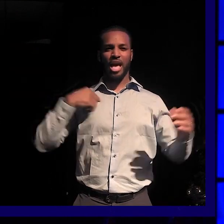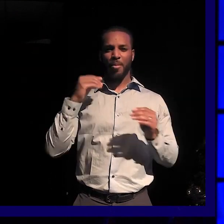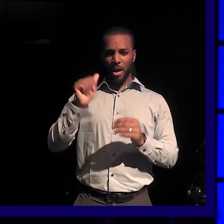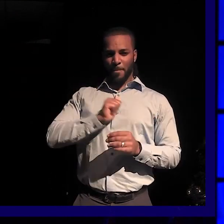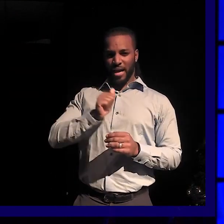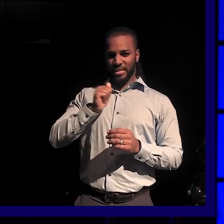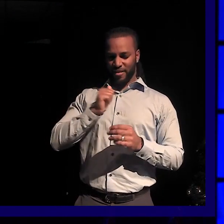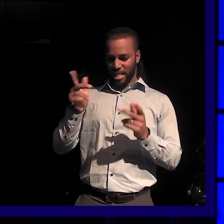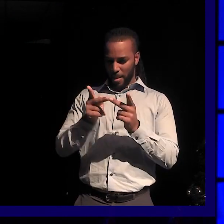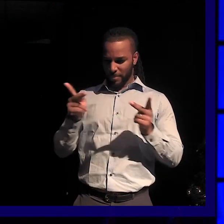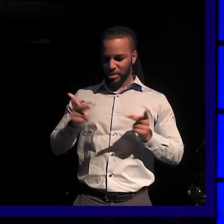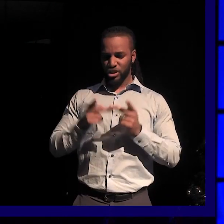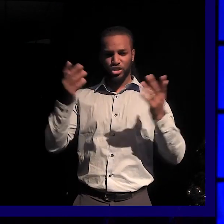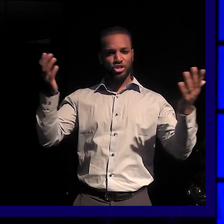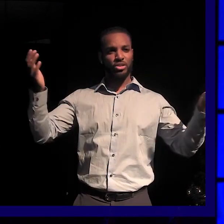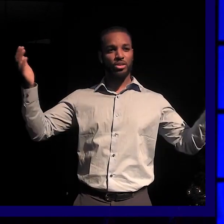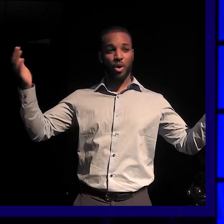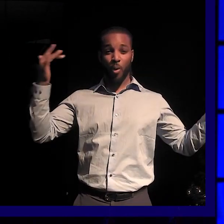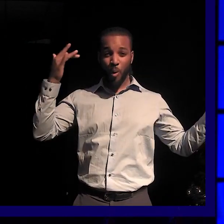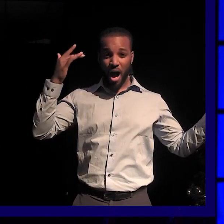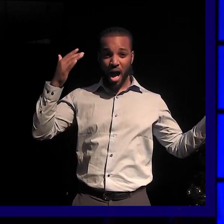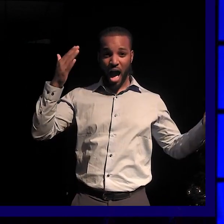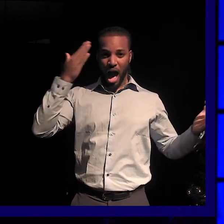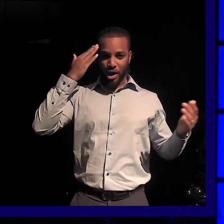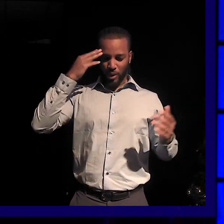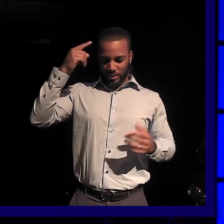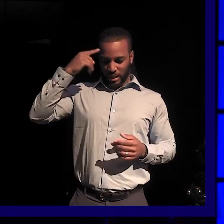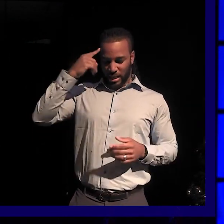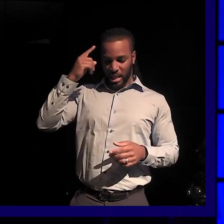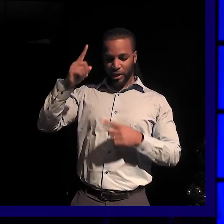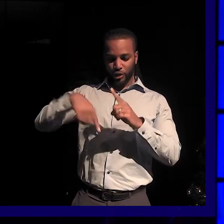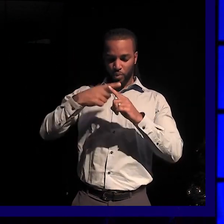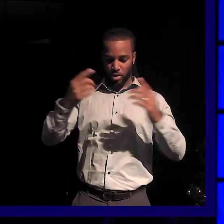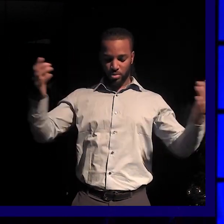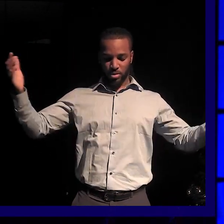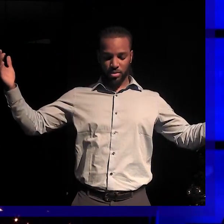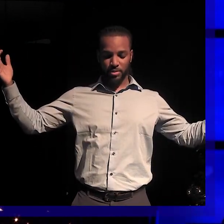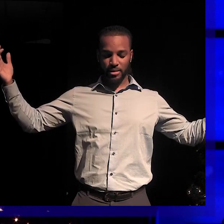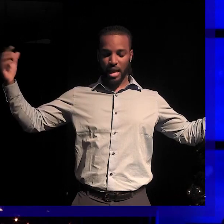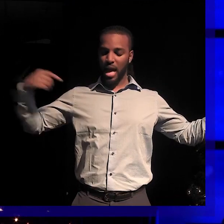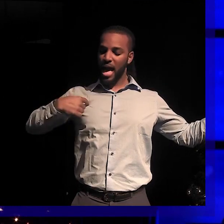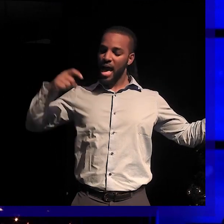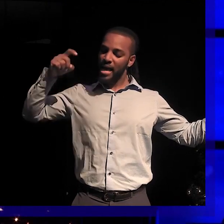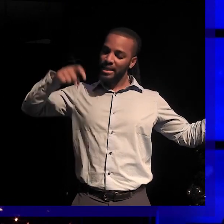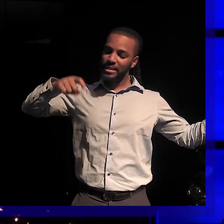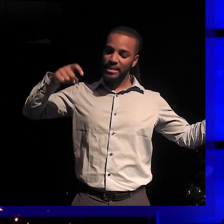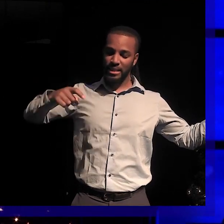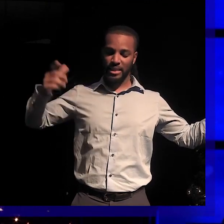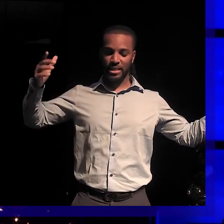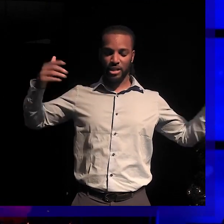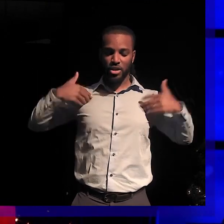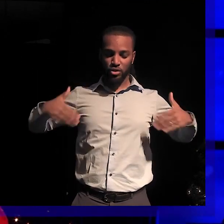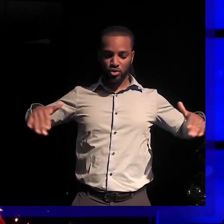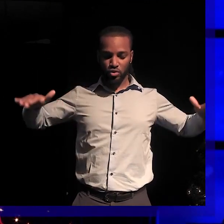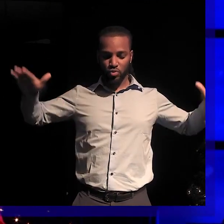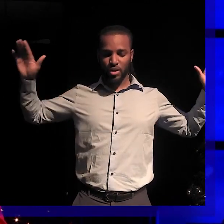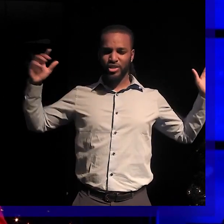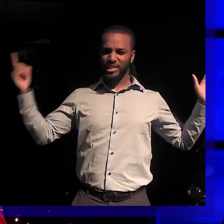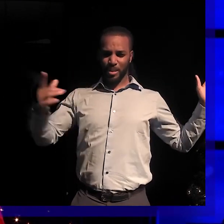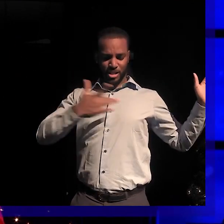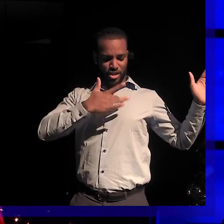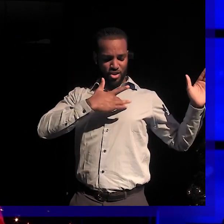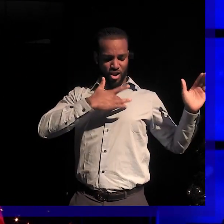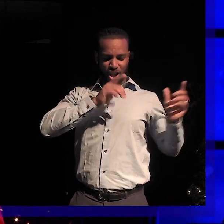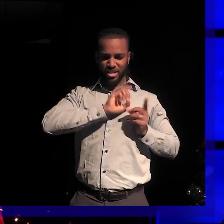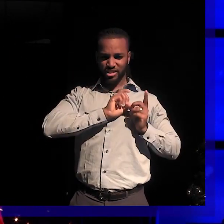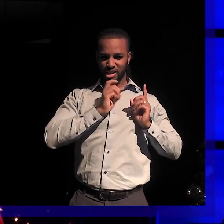in a posture because I know psychologically, physiologically, when you put yourself in a posture to say I need and a posture of surrender, something in your heart